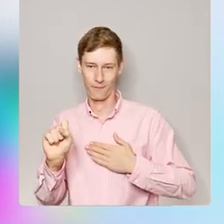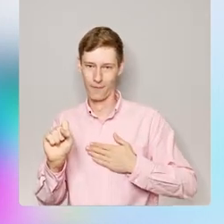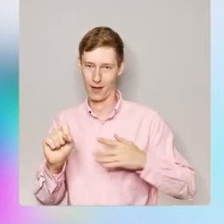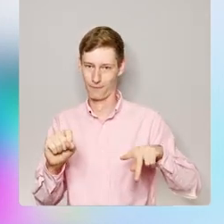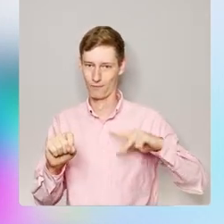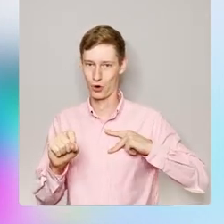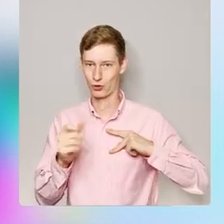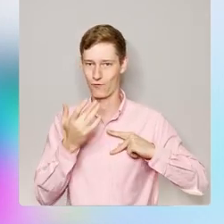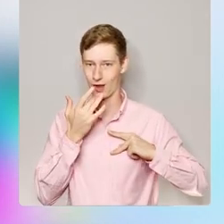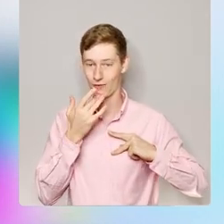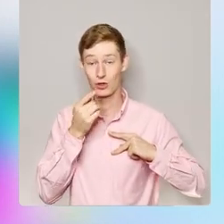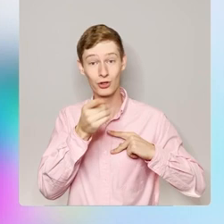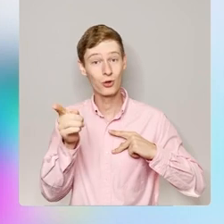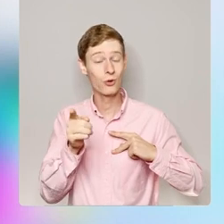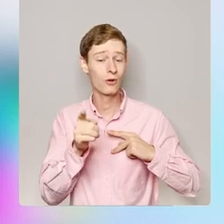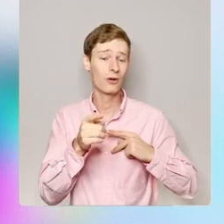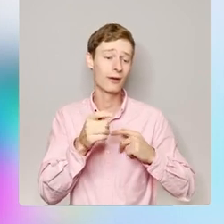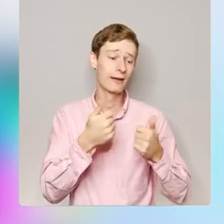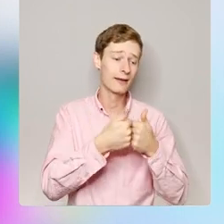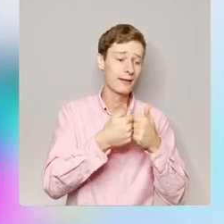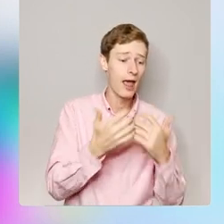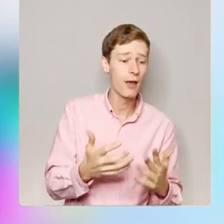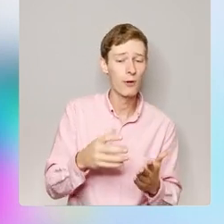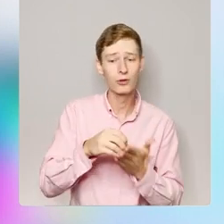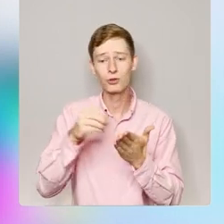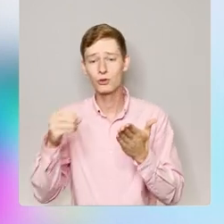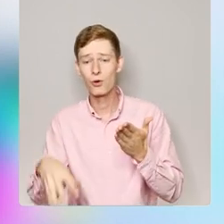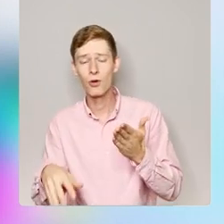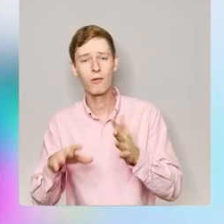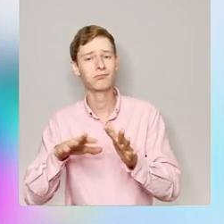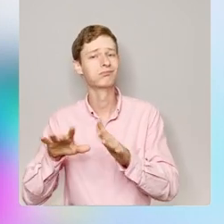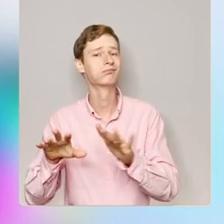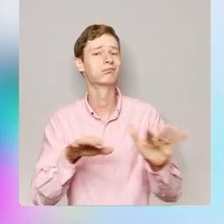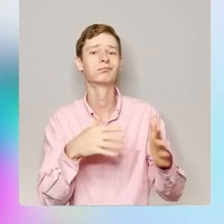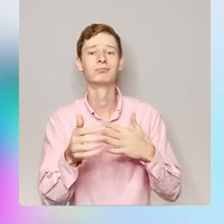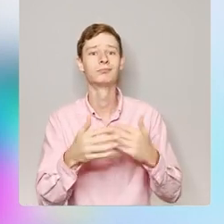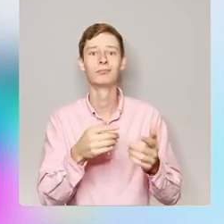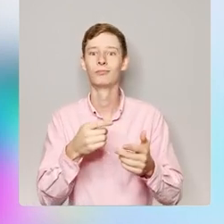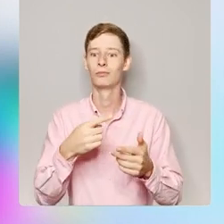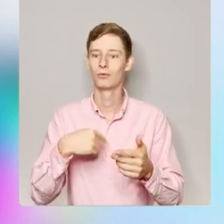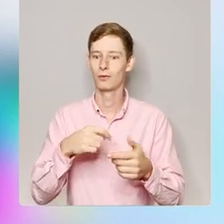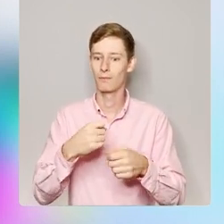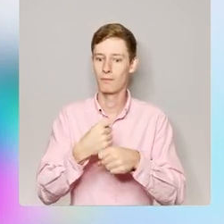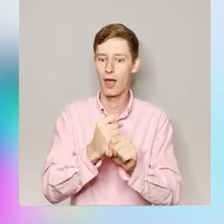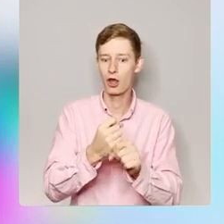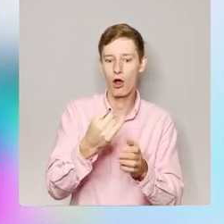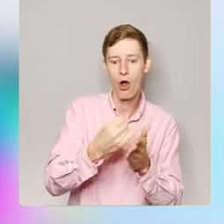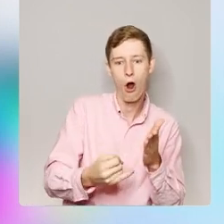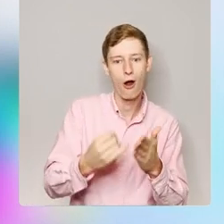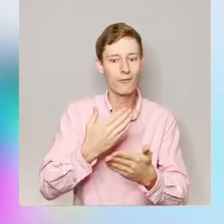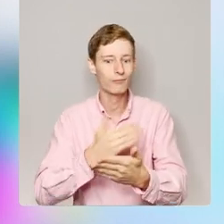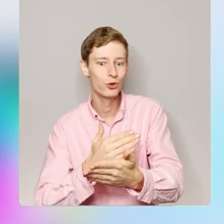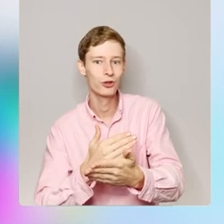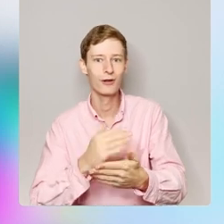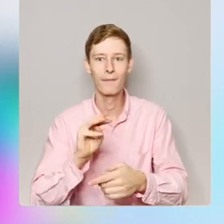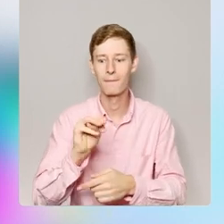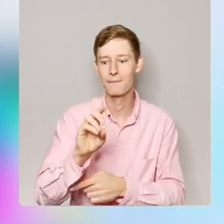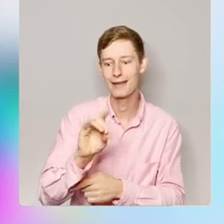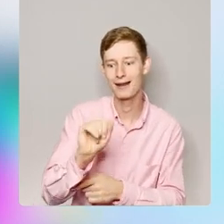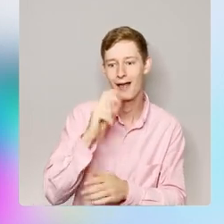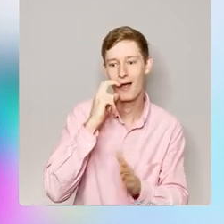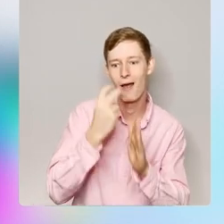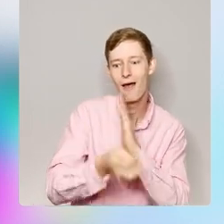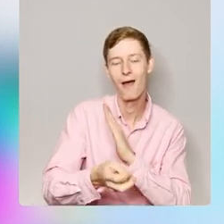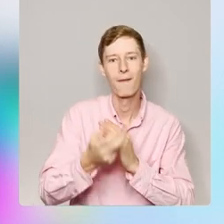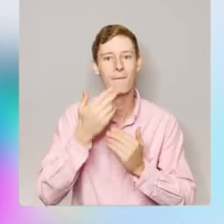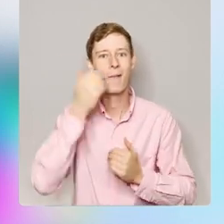a hobbyist, a gamer, or a student, developers are making tools to make art, music, immersive media creation